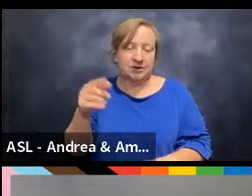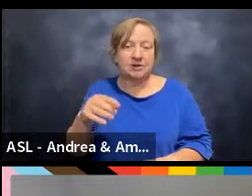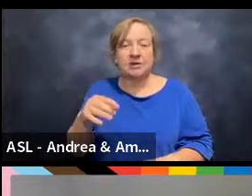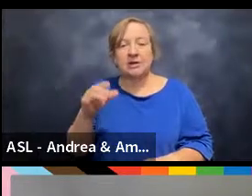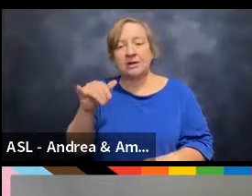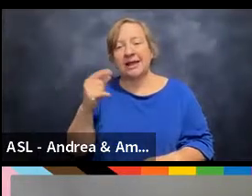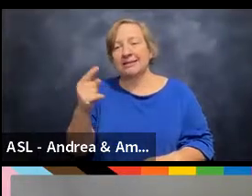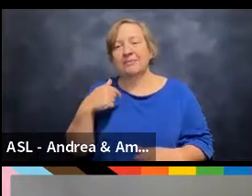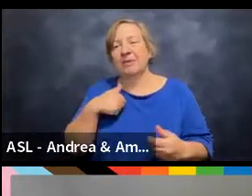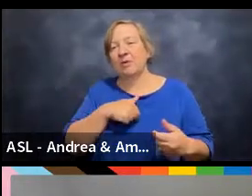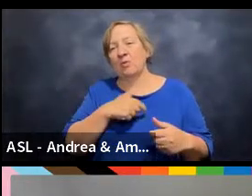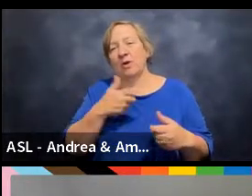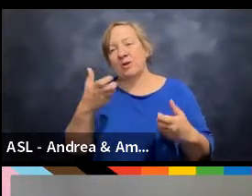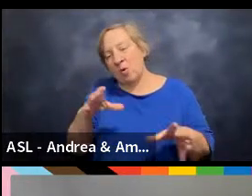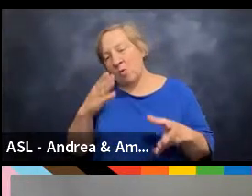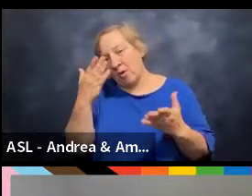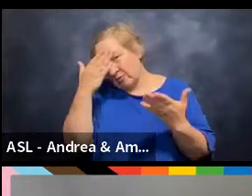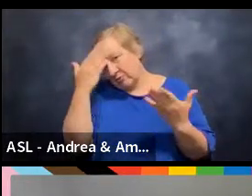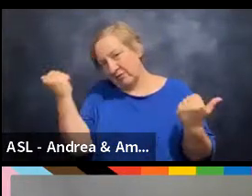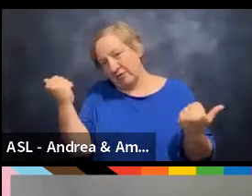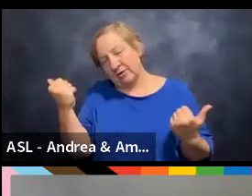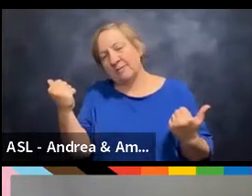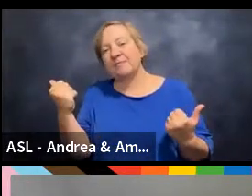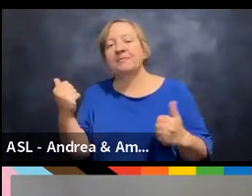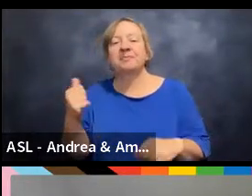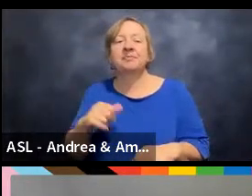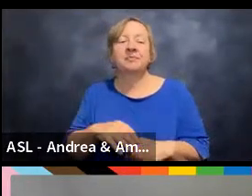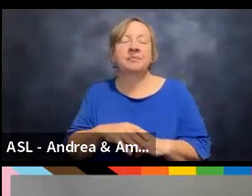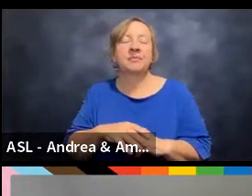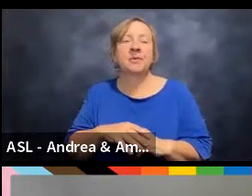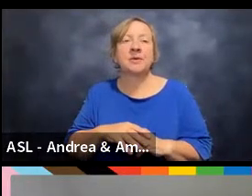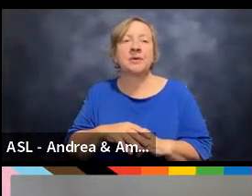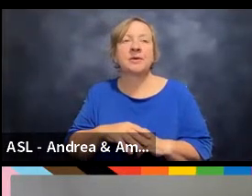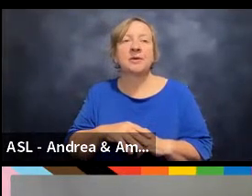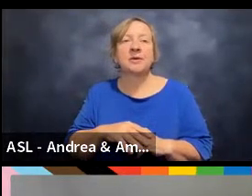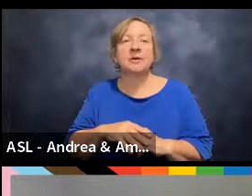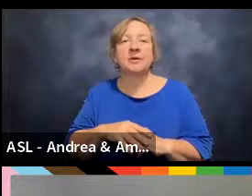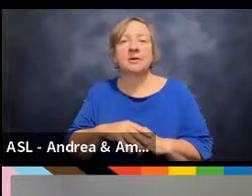we don't want to lose sight of as we kind of.